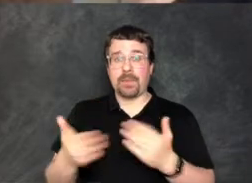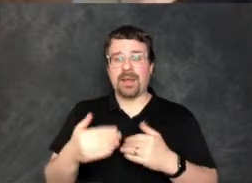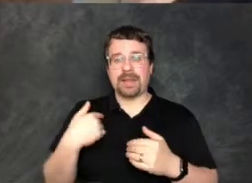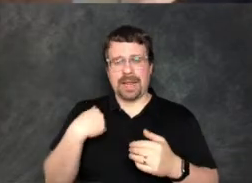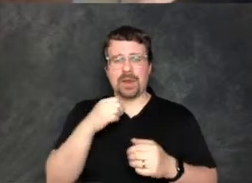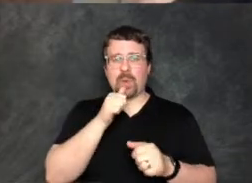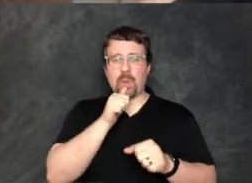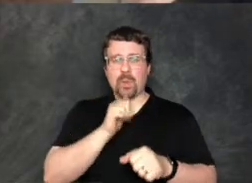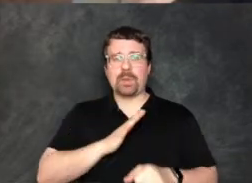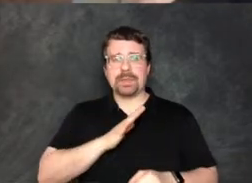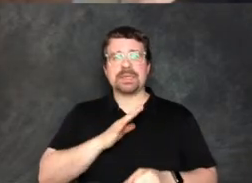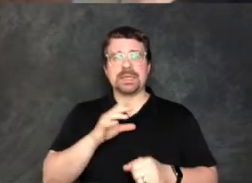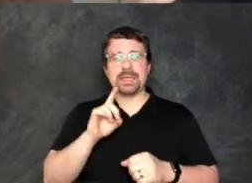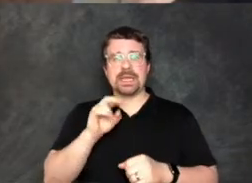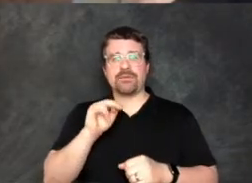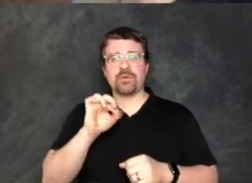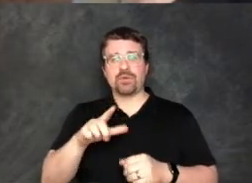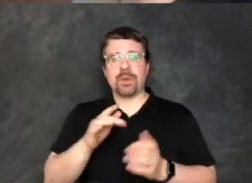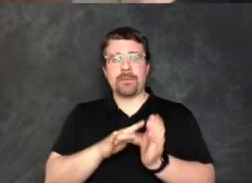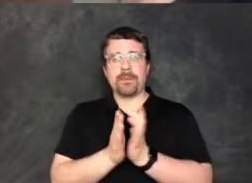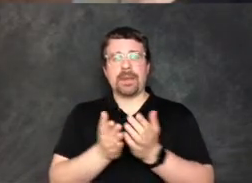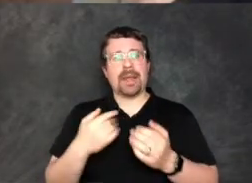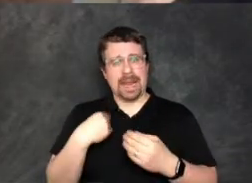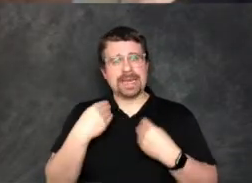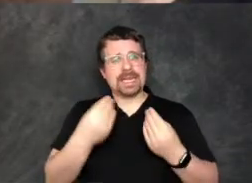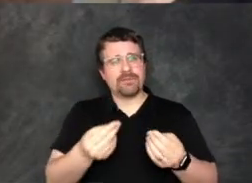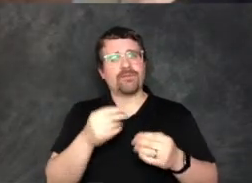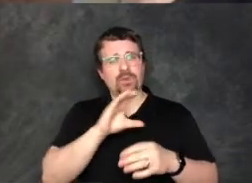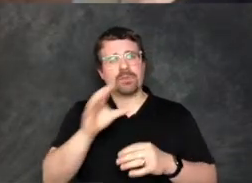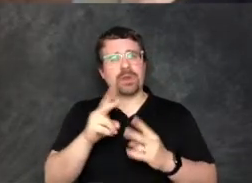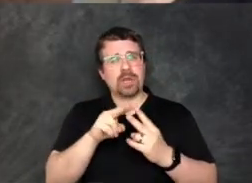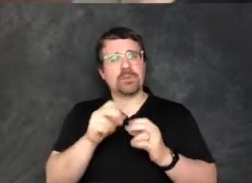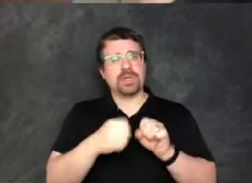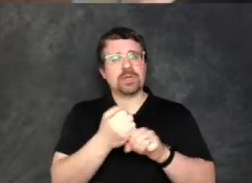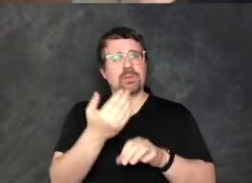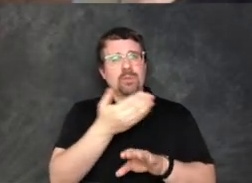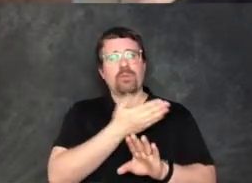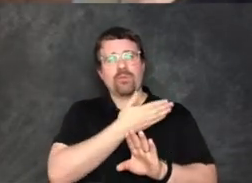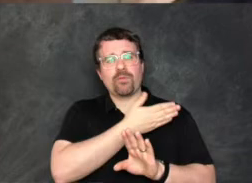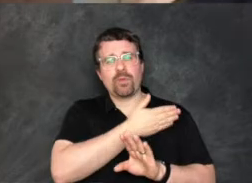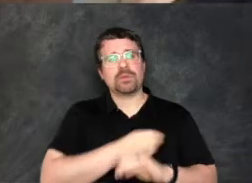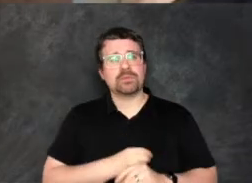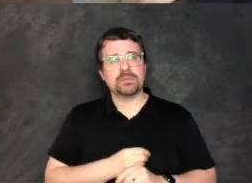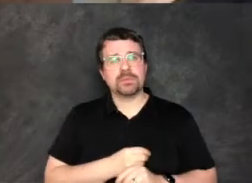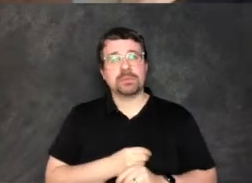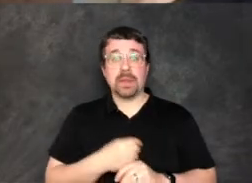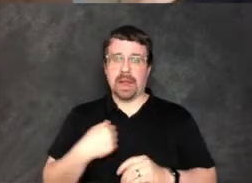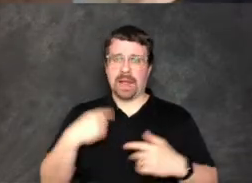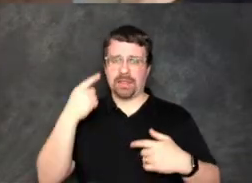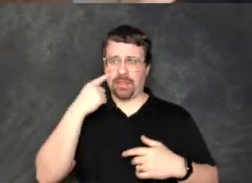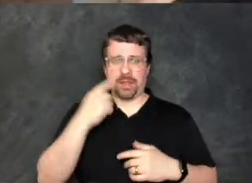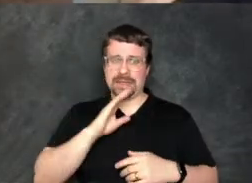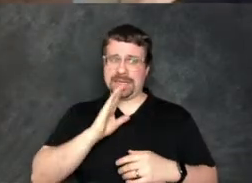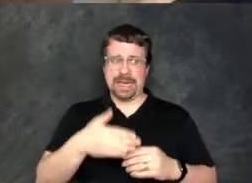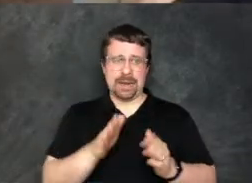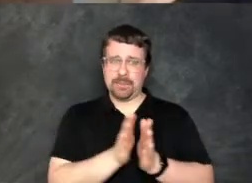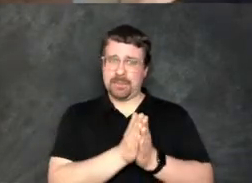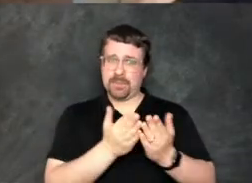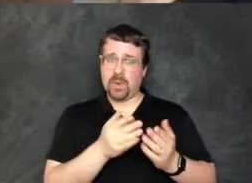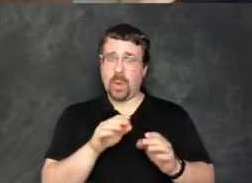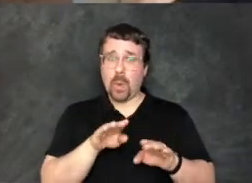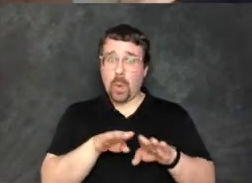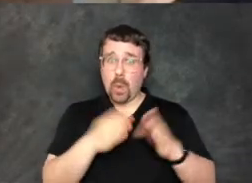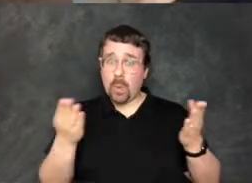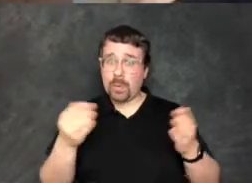Bible box contained a women's devotional Bible that I had given her for Christmas a couple of years before, and I was fearful that